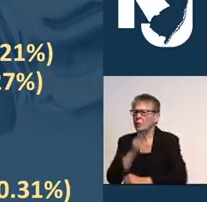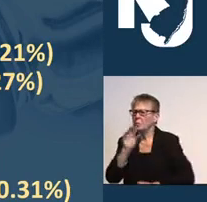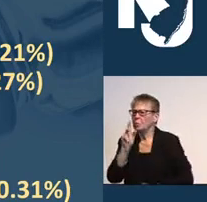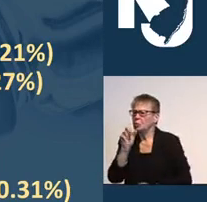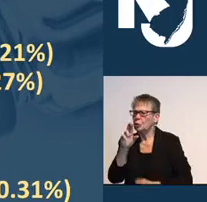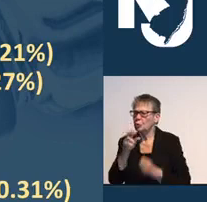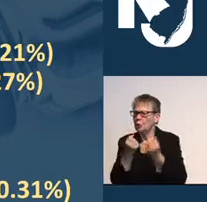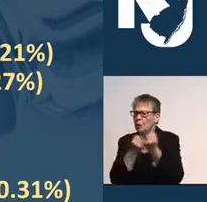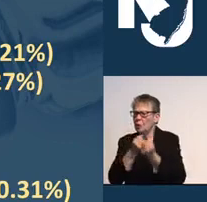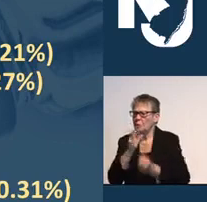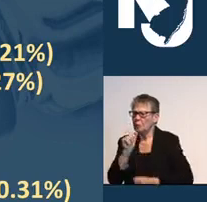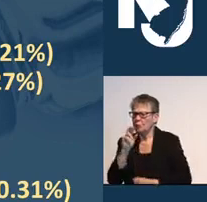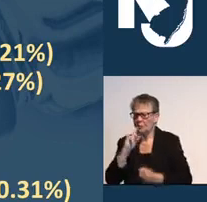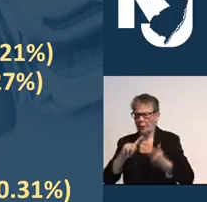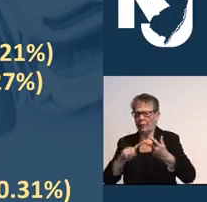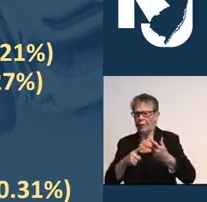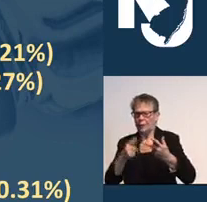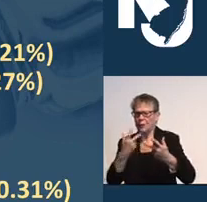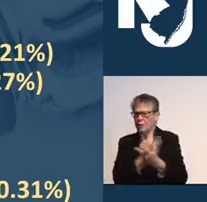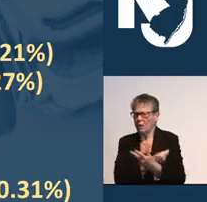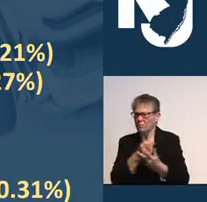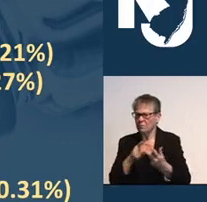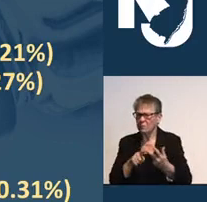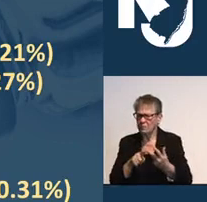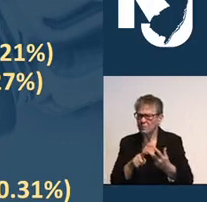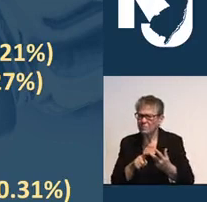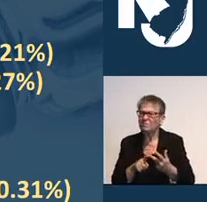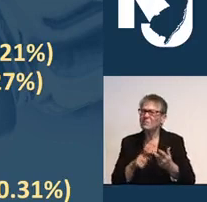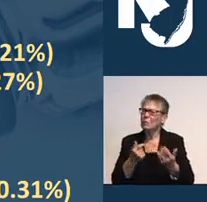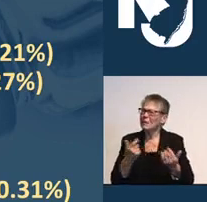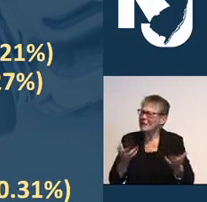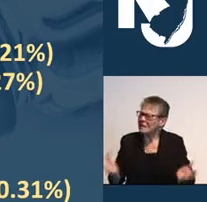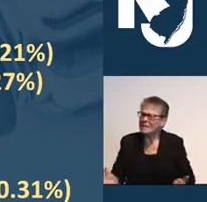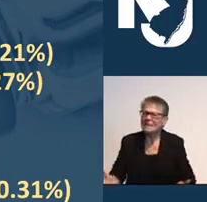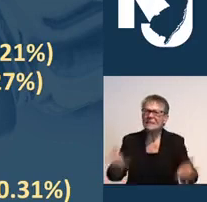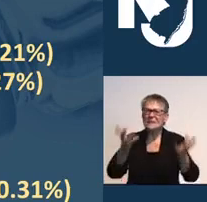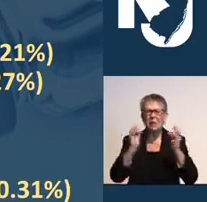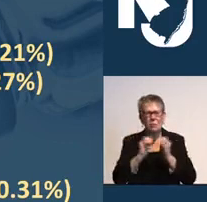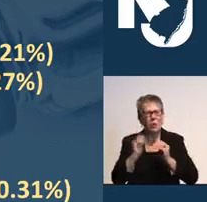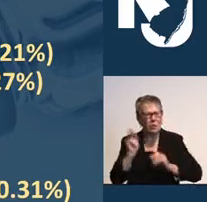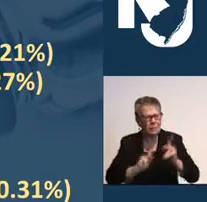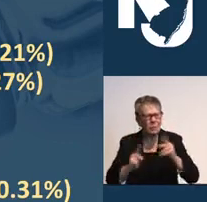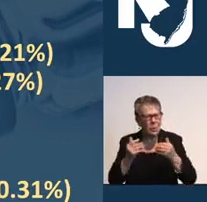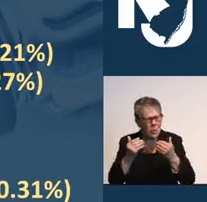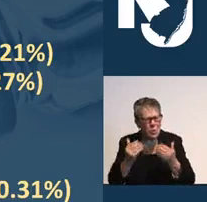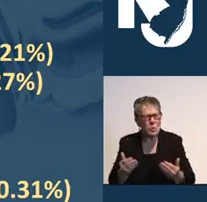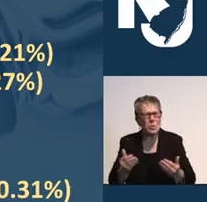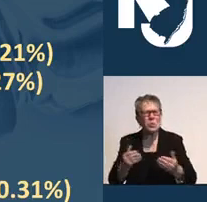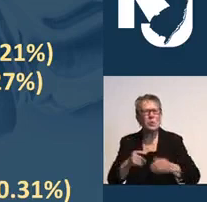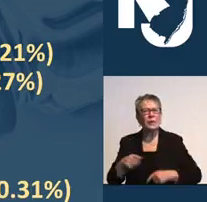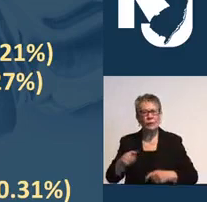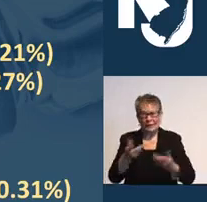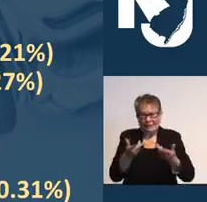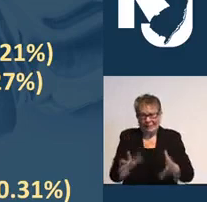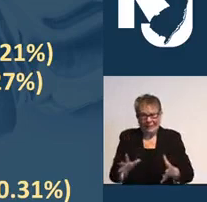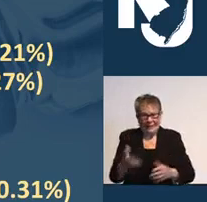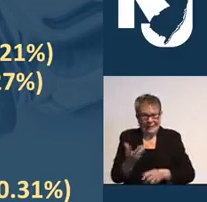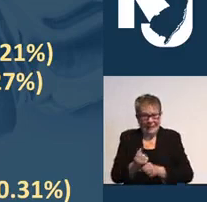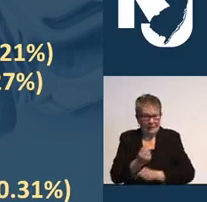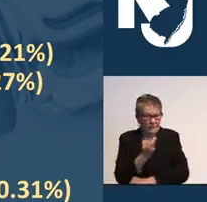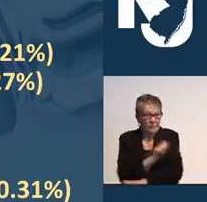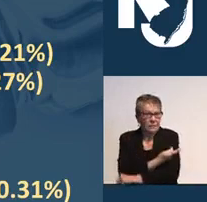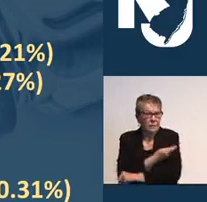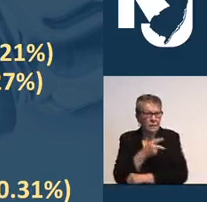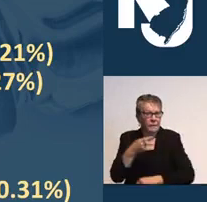And we cannot say this strongly enough. We urge everyone, if you are 6 months out from your last dose with either Pfizer or